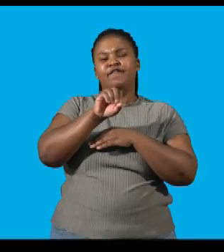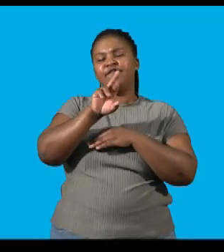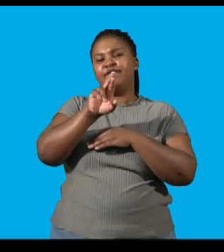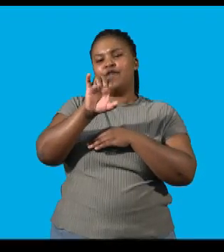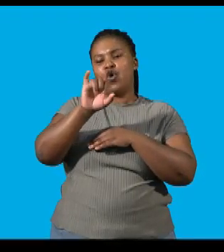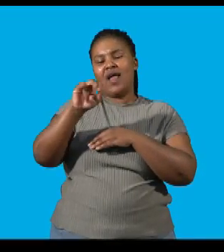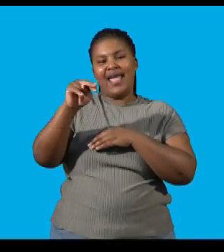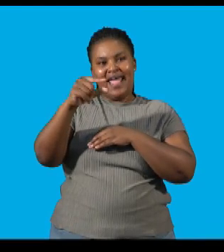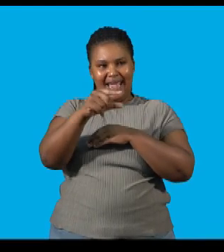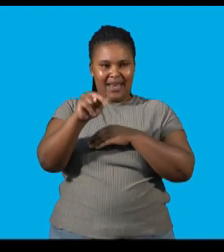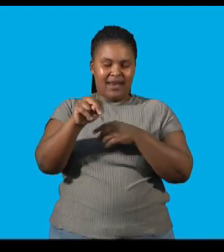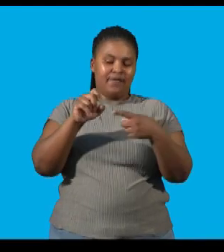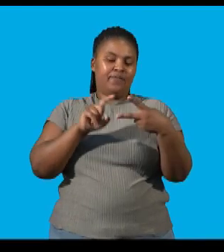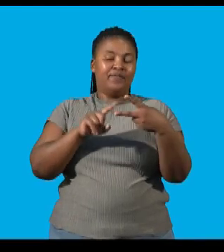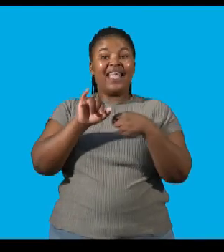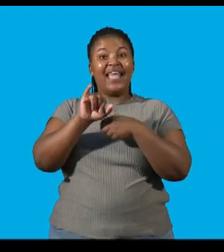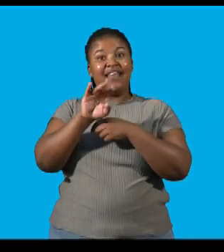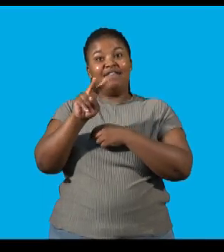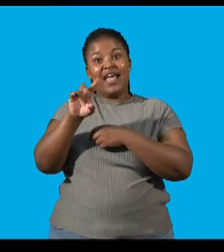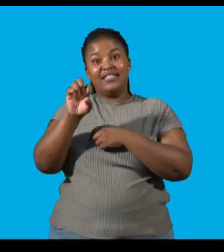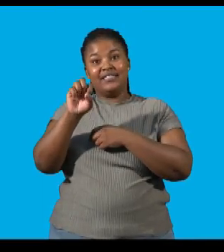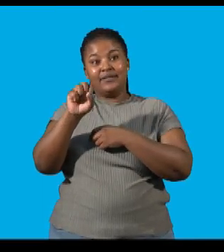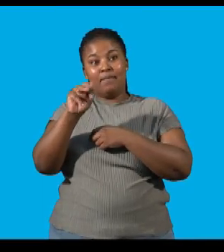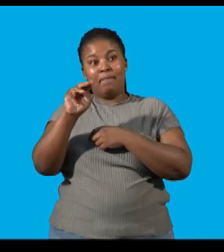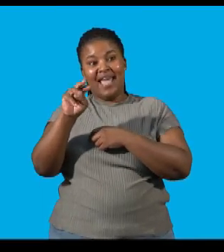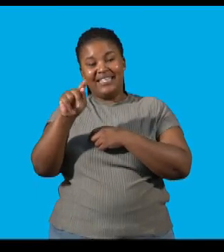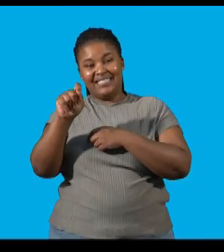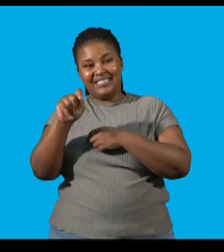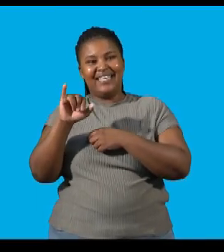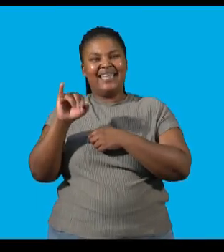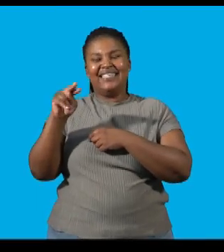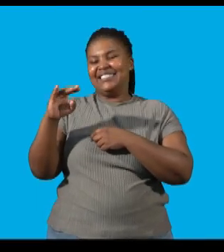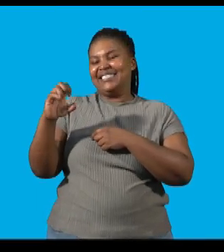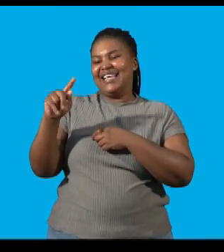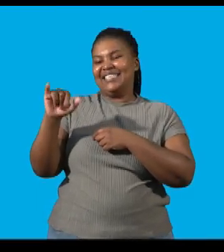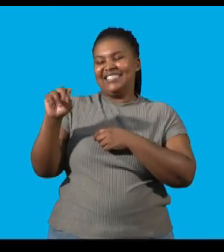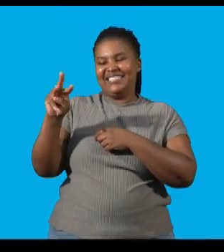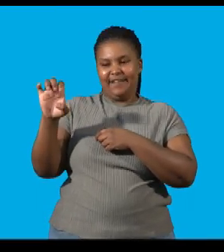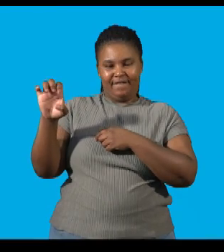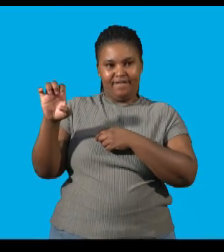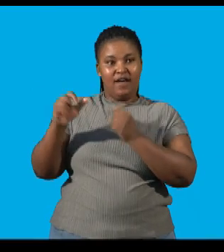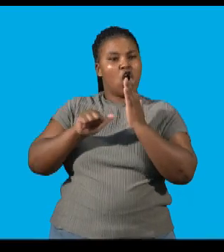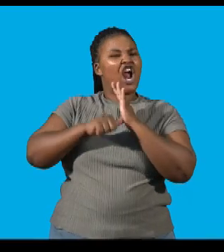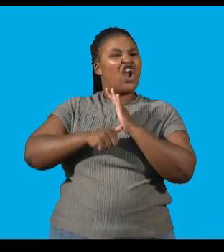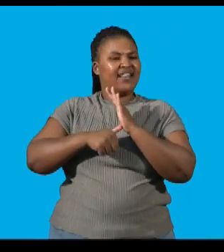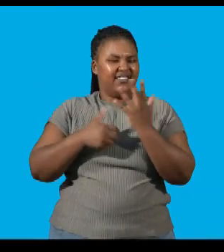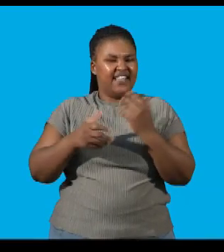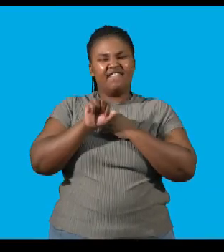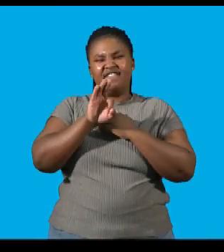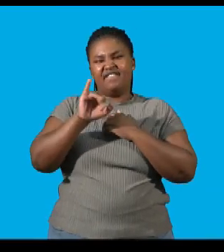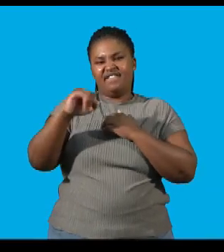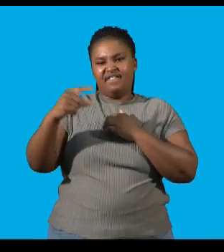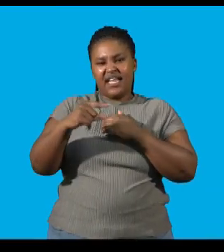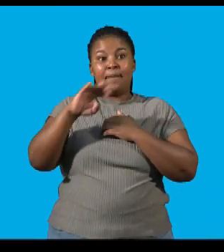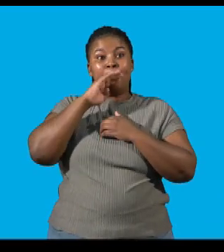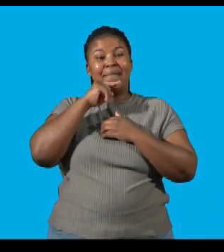grant. As the name suggests, foreign investment. It is a cash incentive that assists